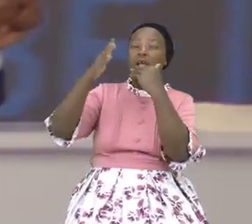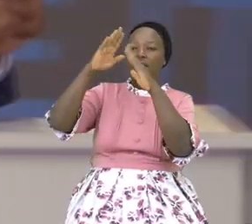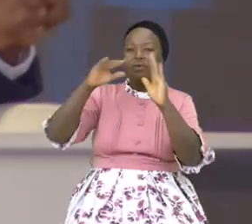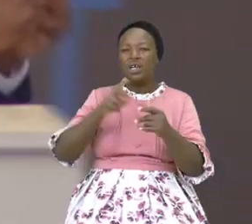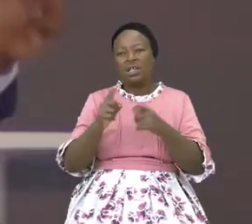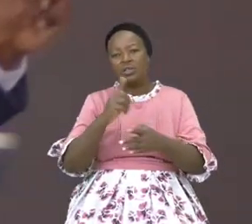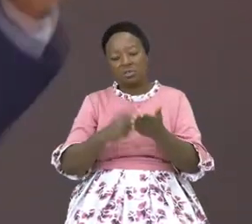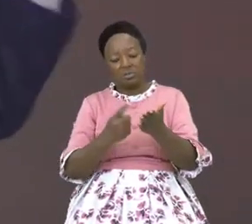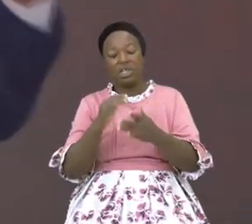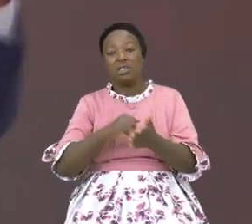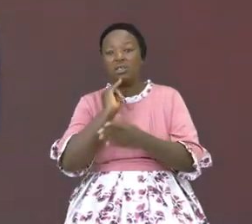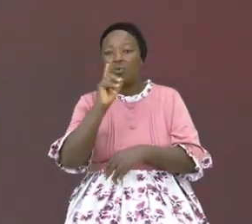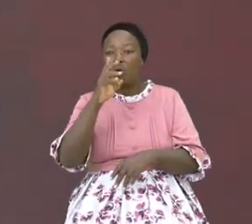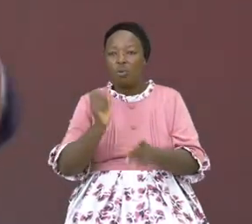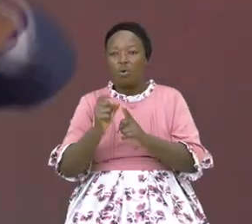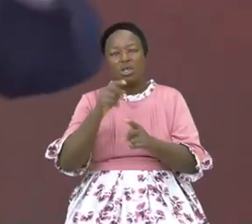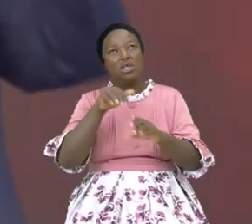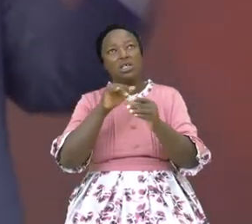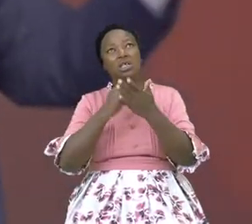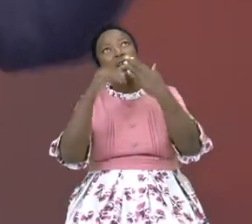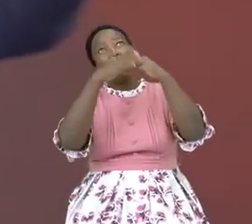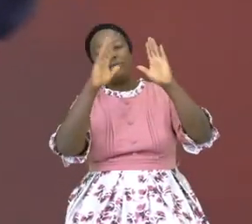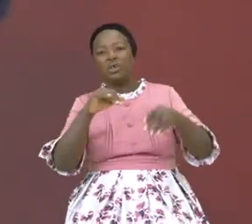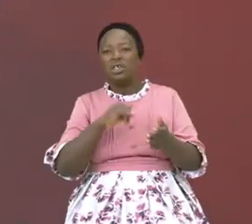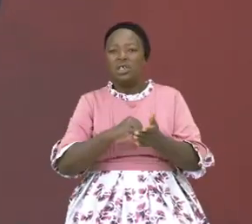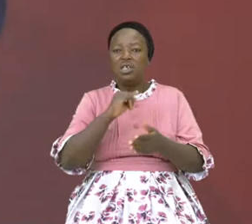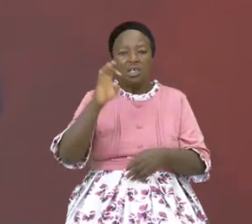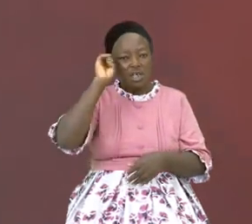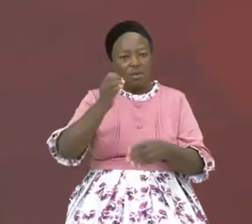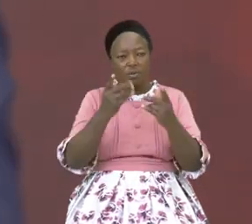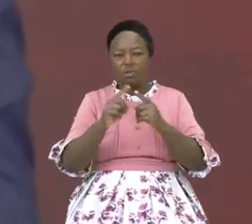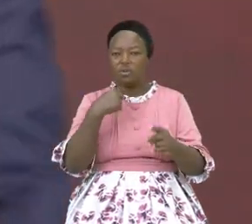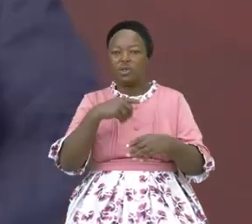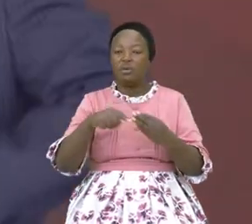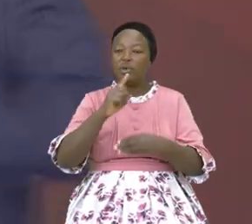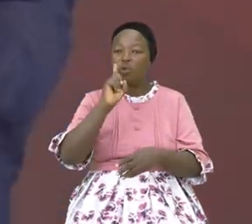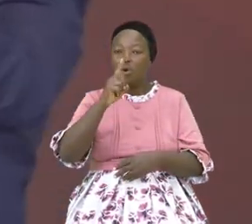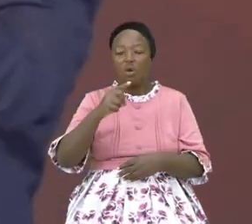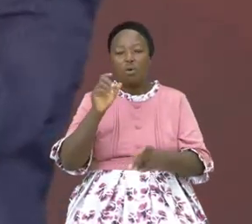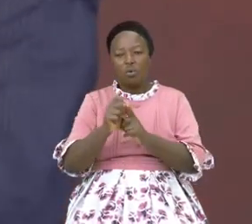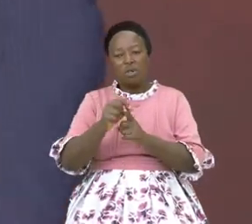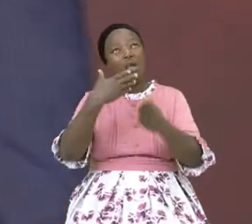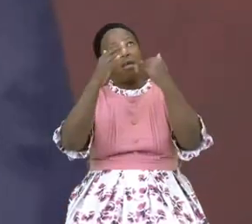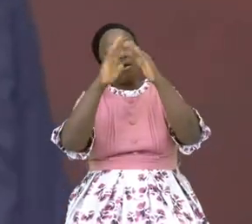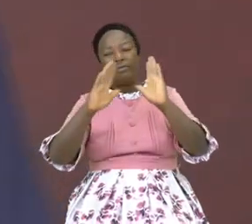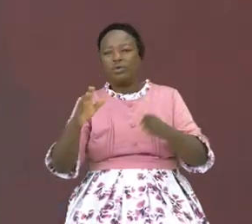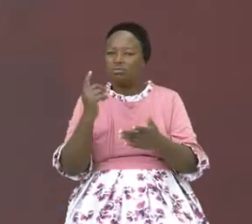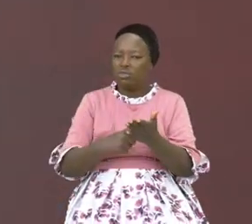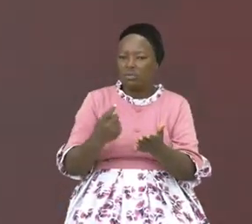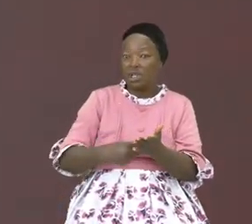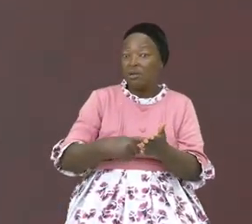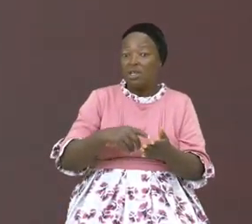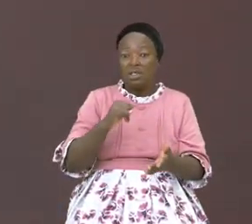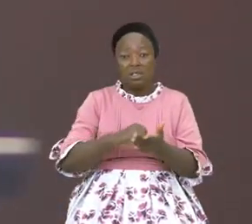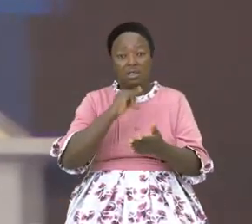one word, it's heaven. He wants to speak about one word, heaven. Sometimes it is